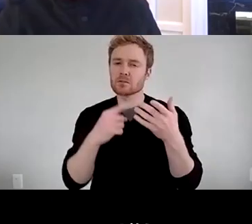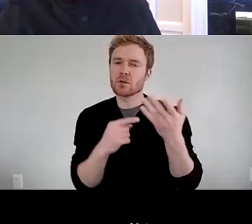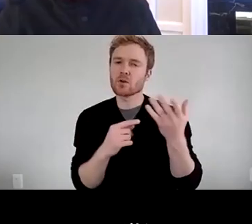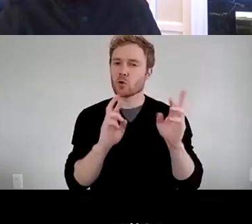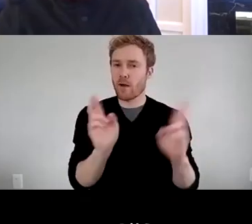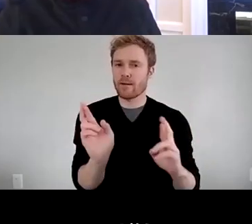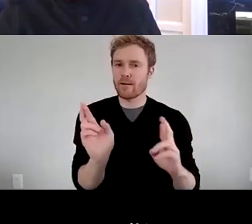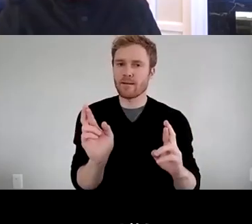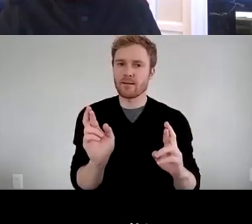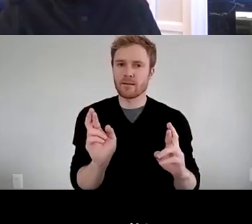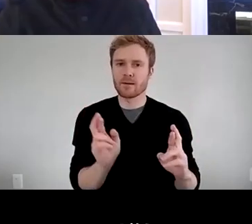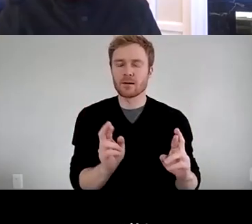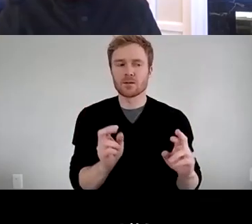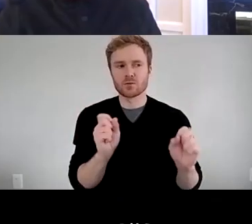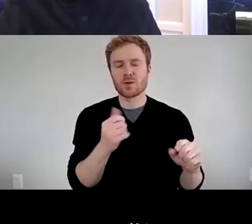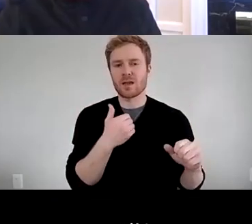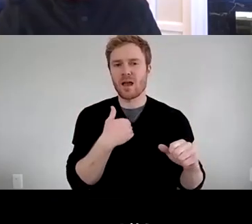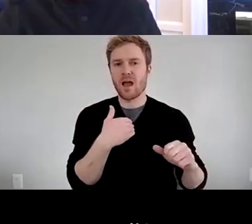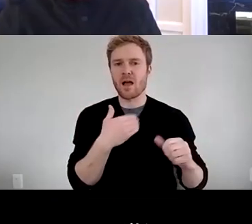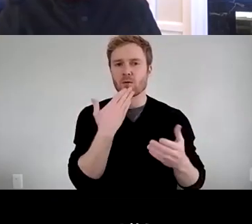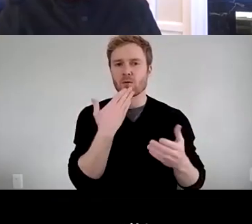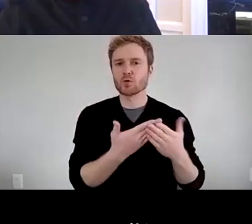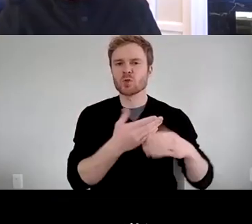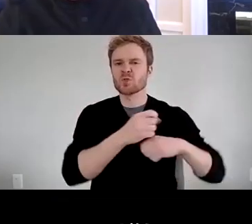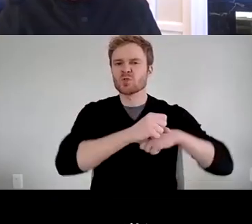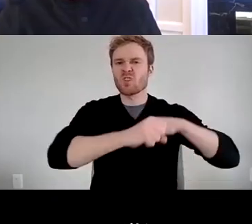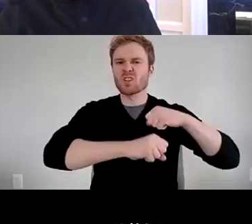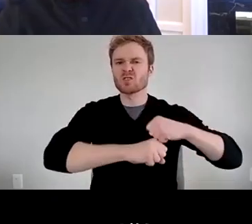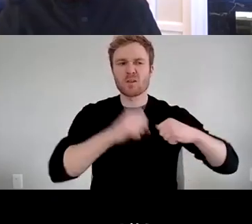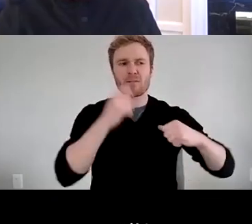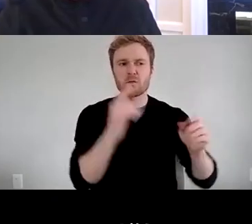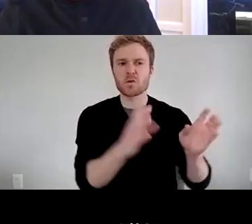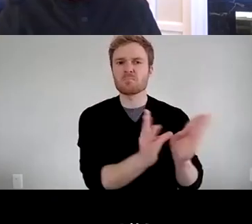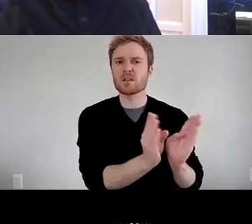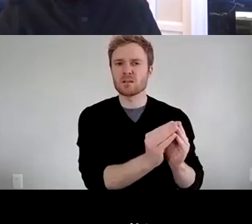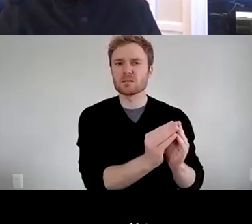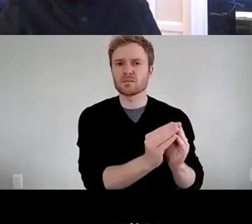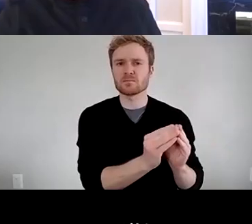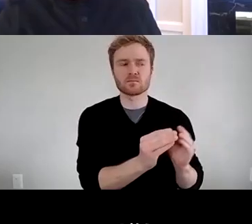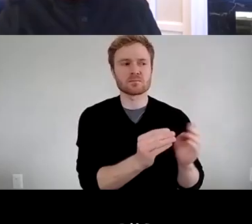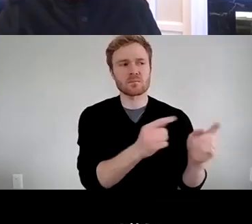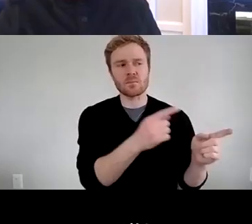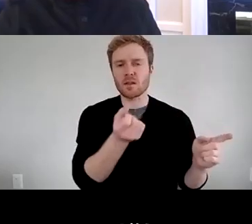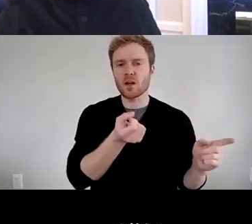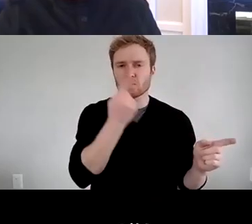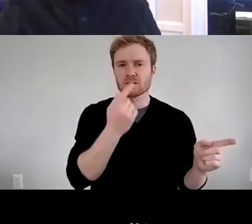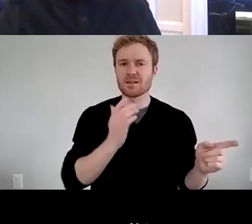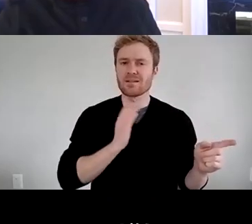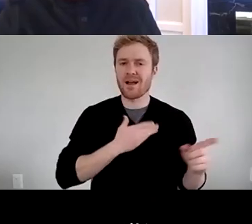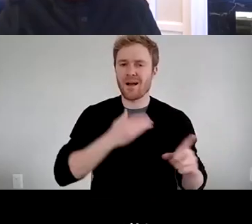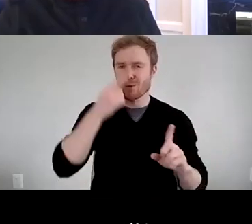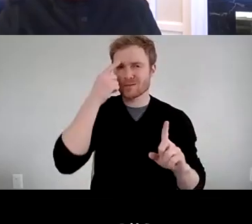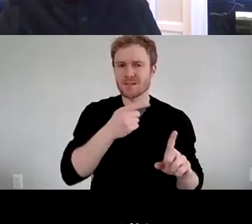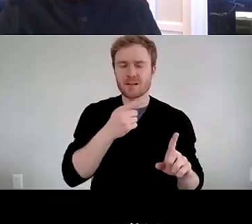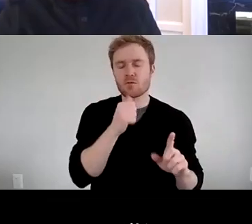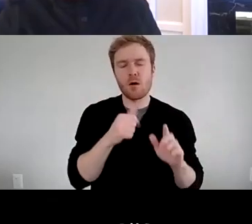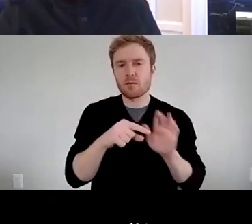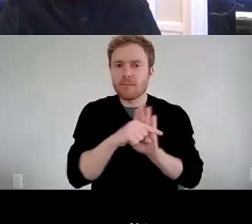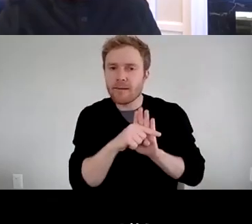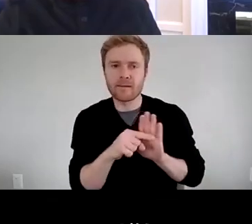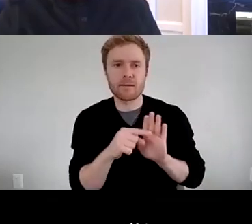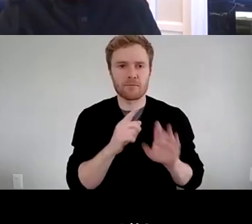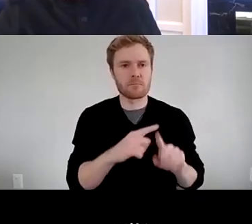we can sort of respectfully insert ourselves into the conversation. I would just ask that we take some time to maybe